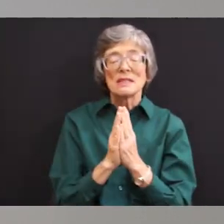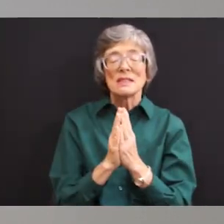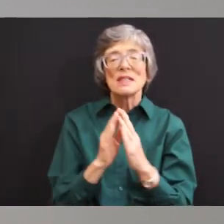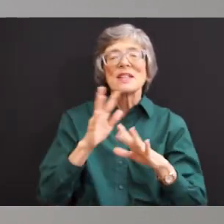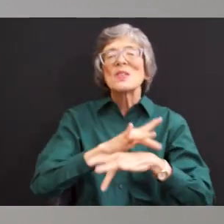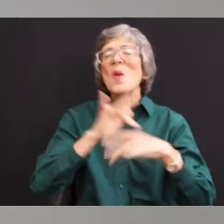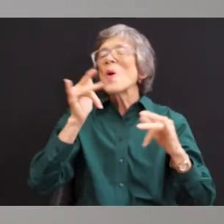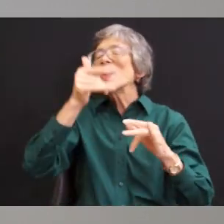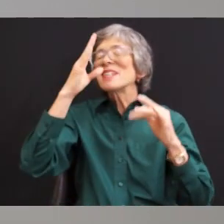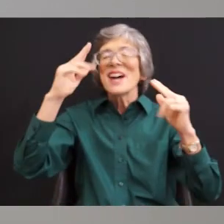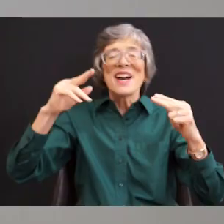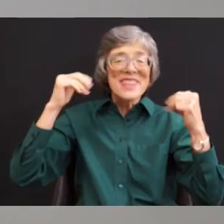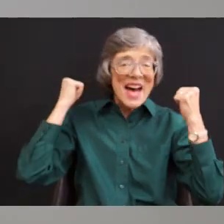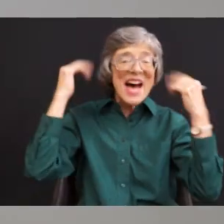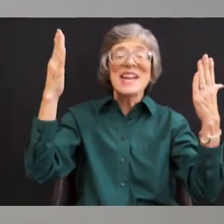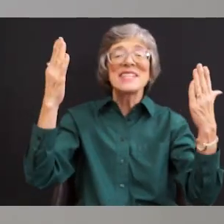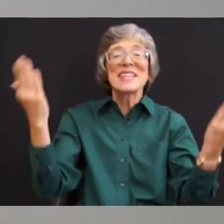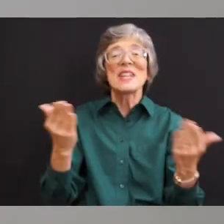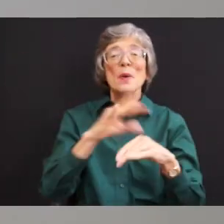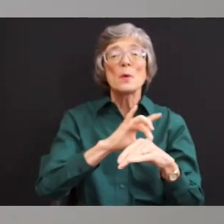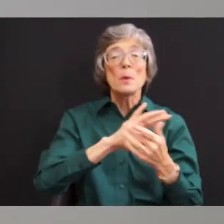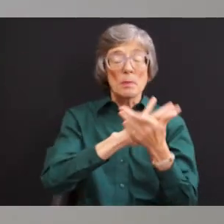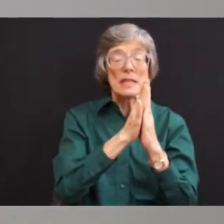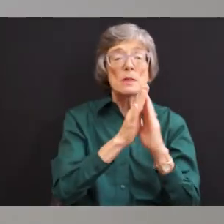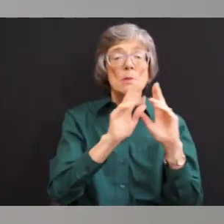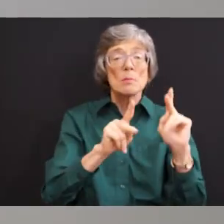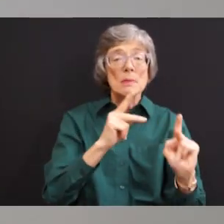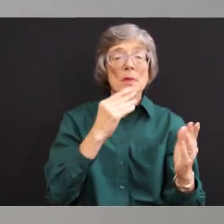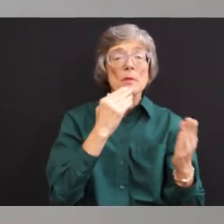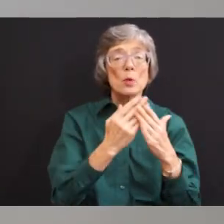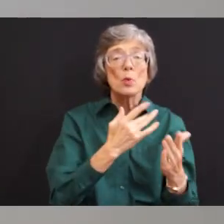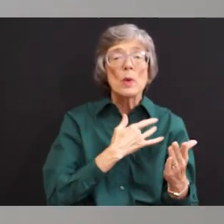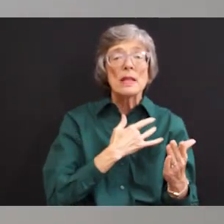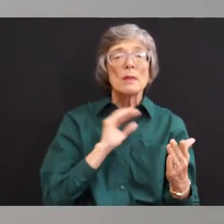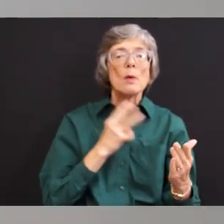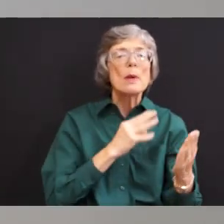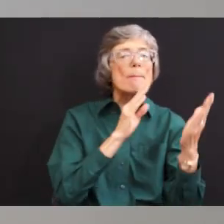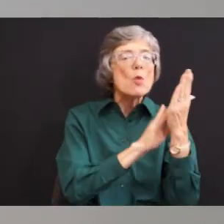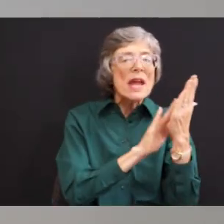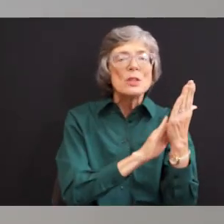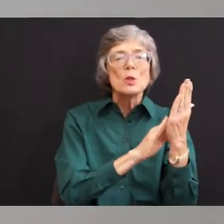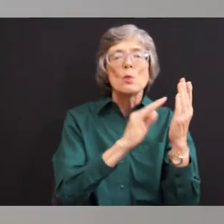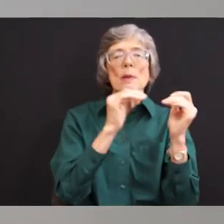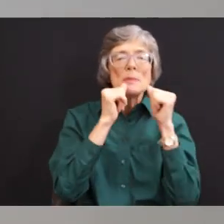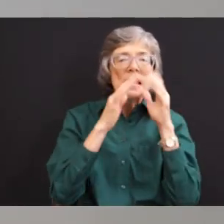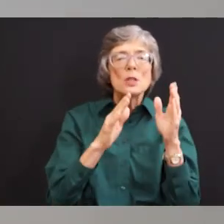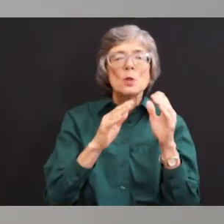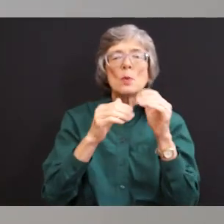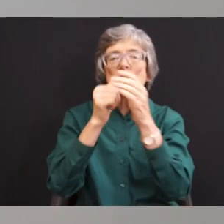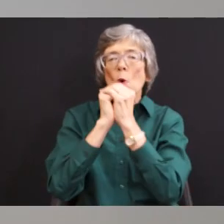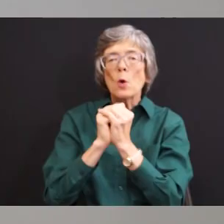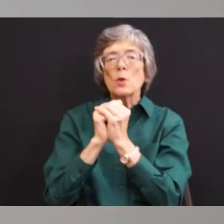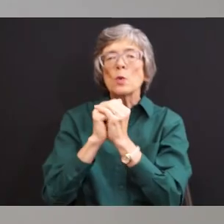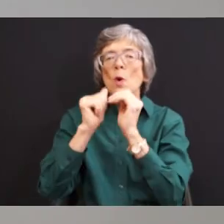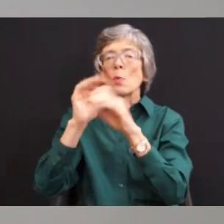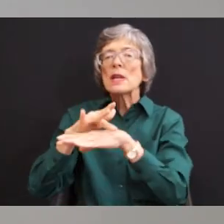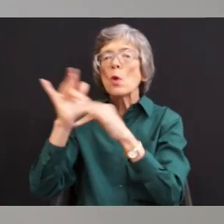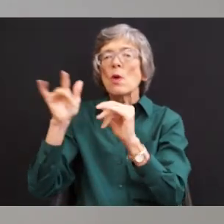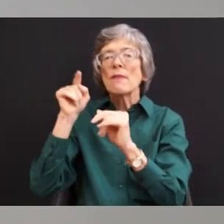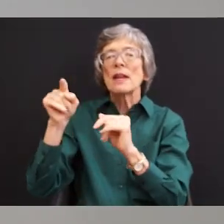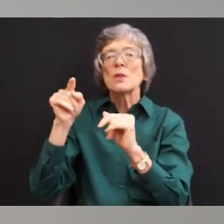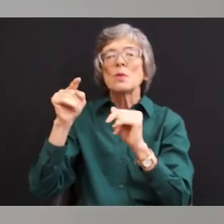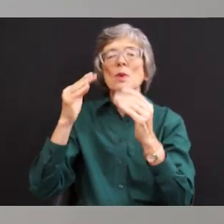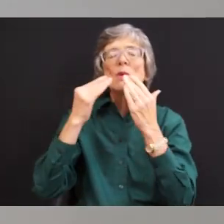in the highest, and on earth peace to people of goodwill. We praise you, we bless you, we adore you, we glorify